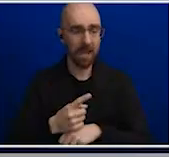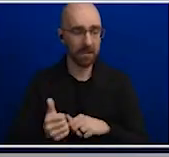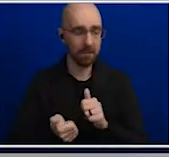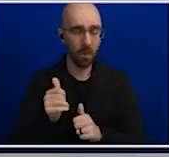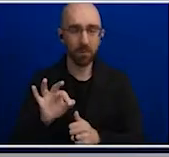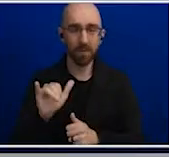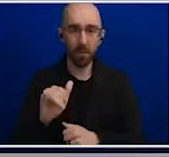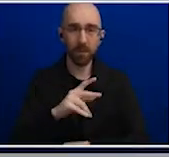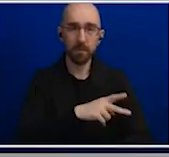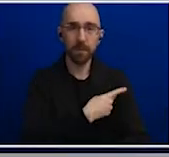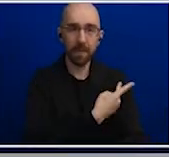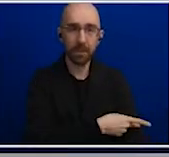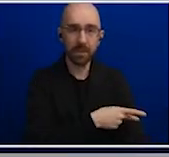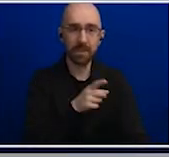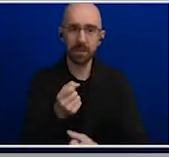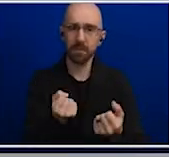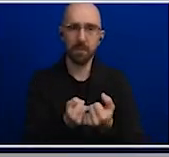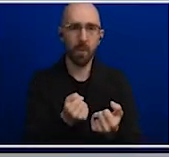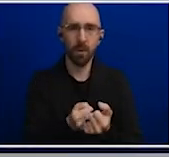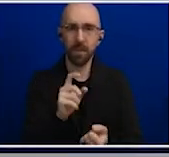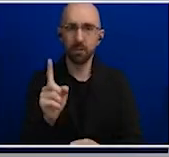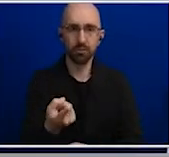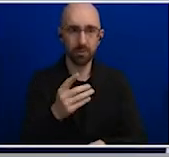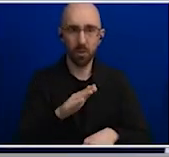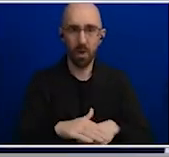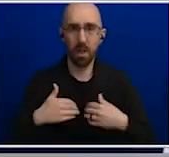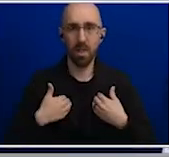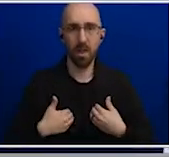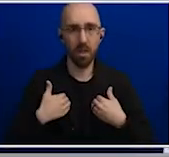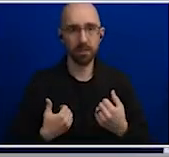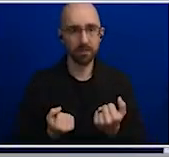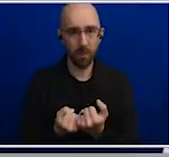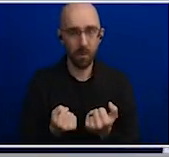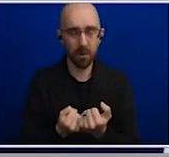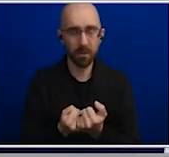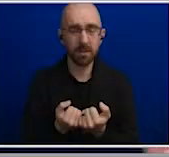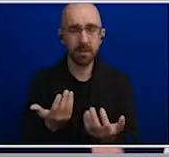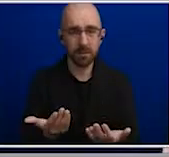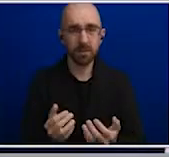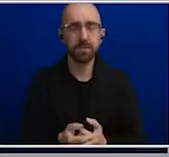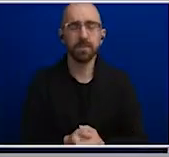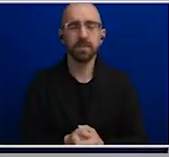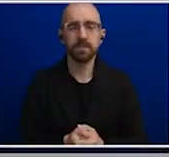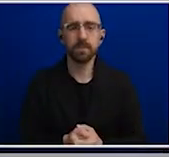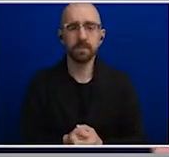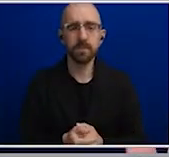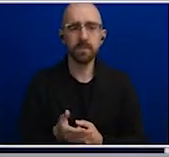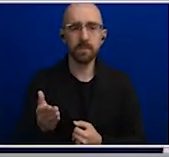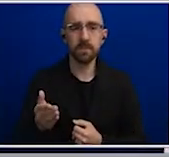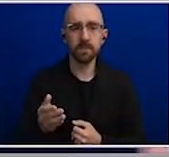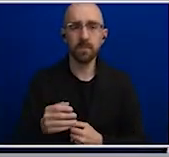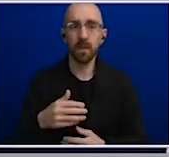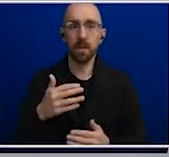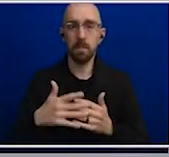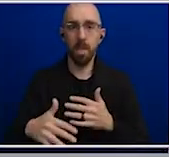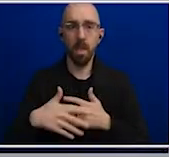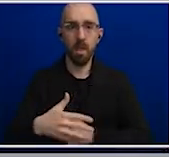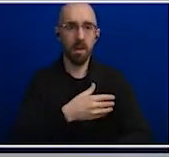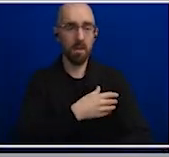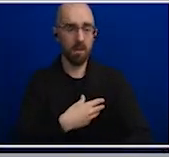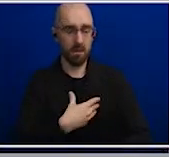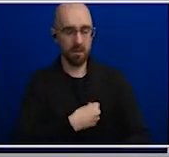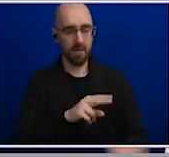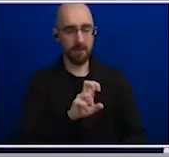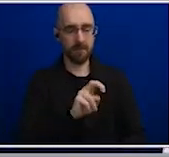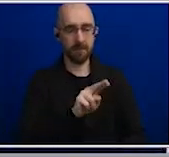being supported just with lung support. And so you take blood from the venous system, blood going back to the